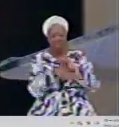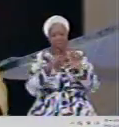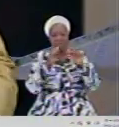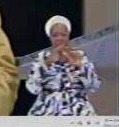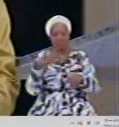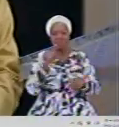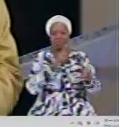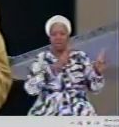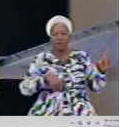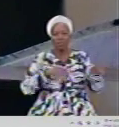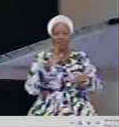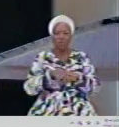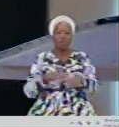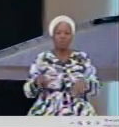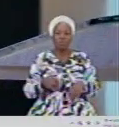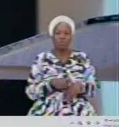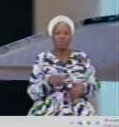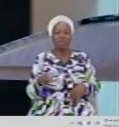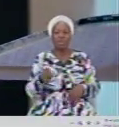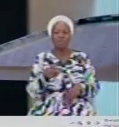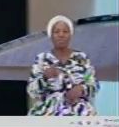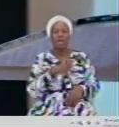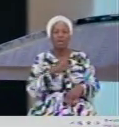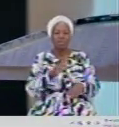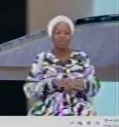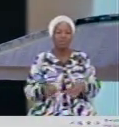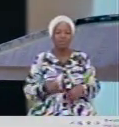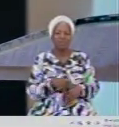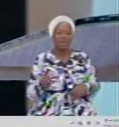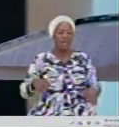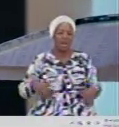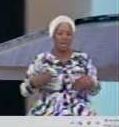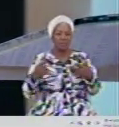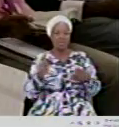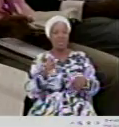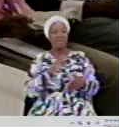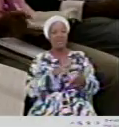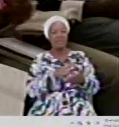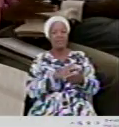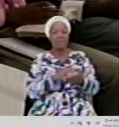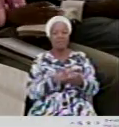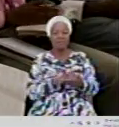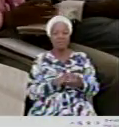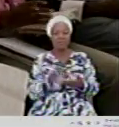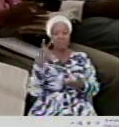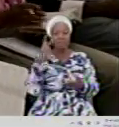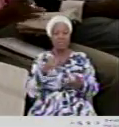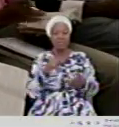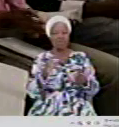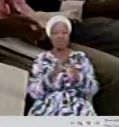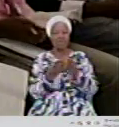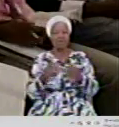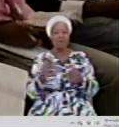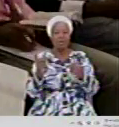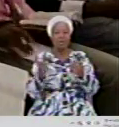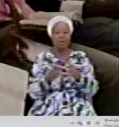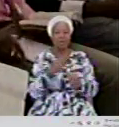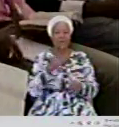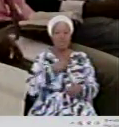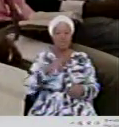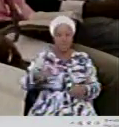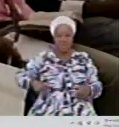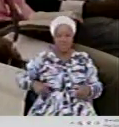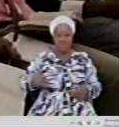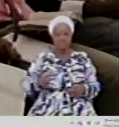God upon their lives. We're looking at 1 Kings chapter